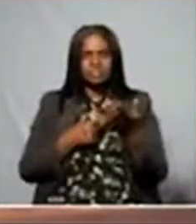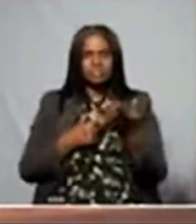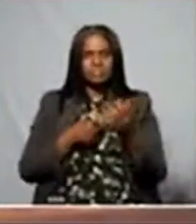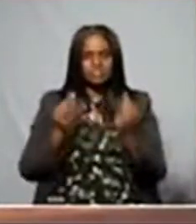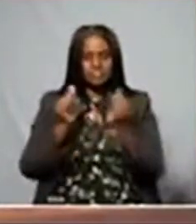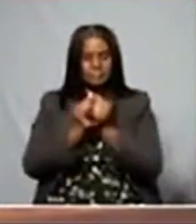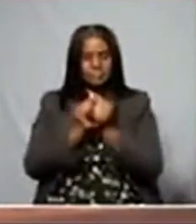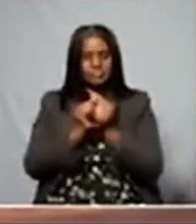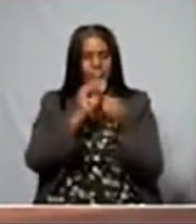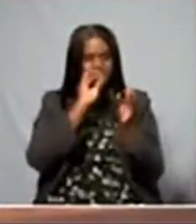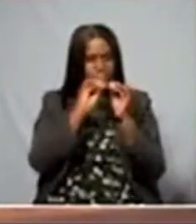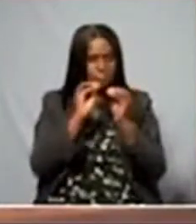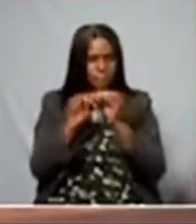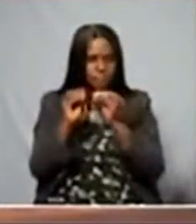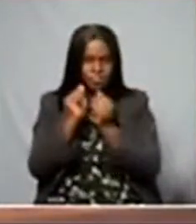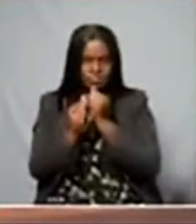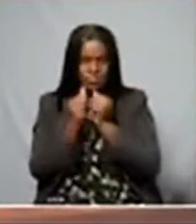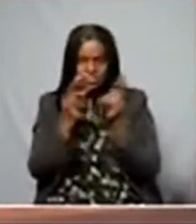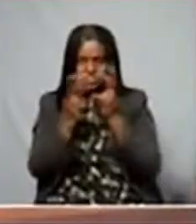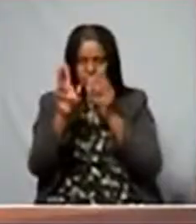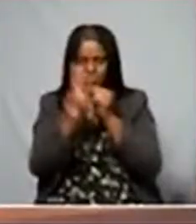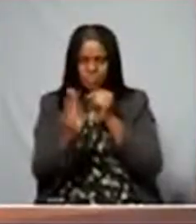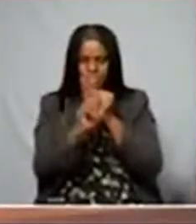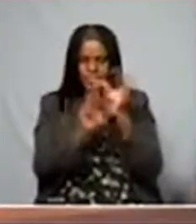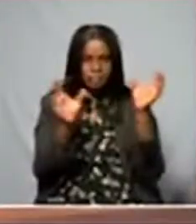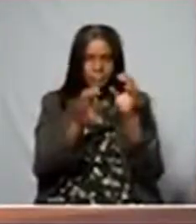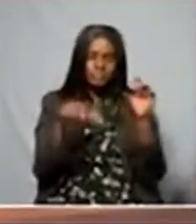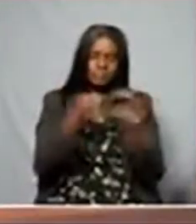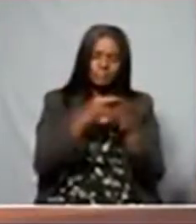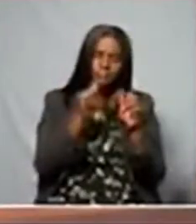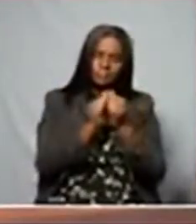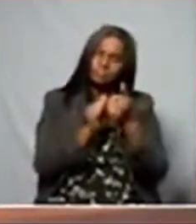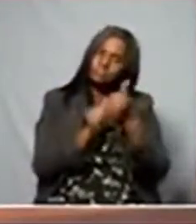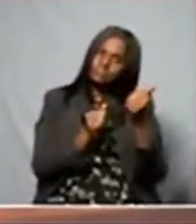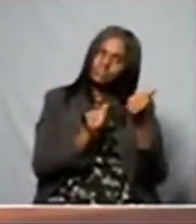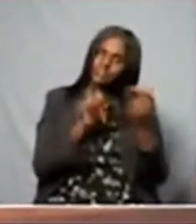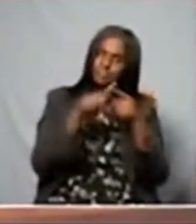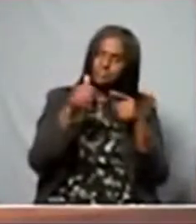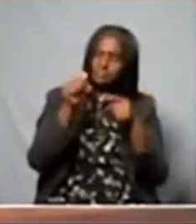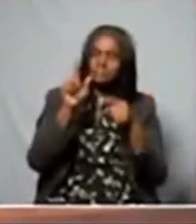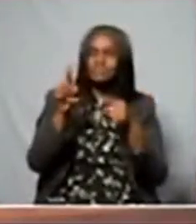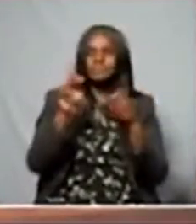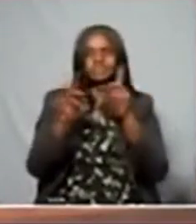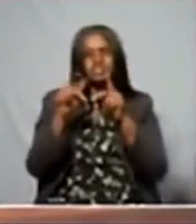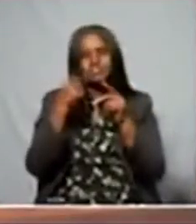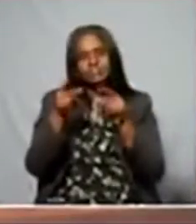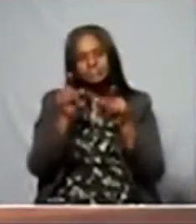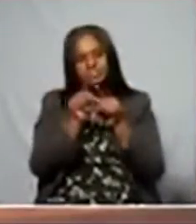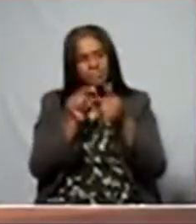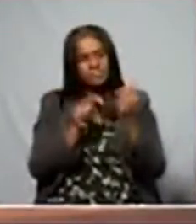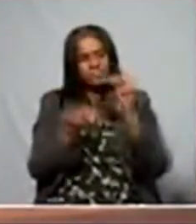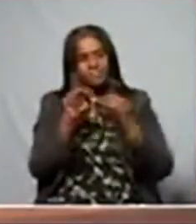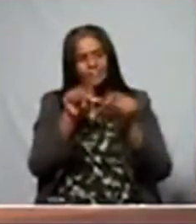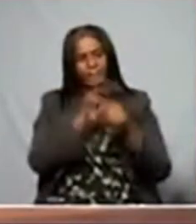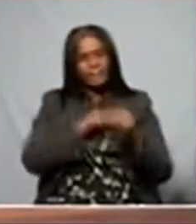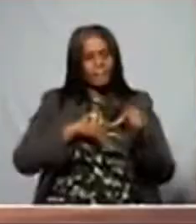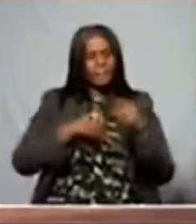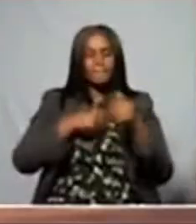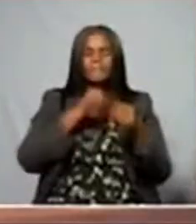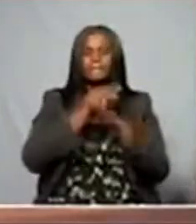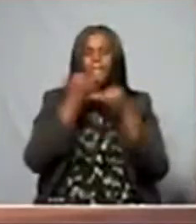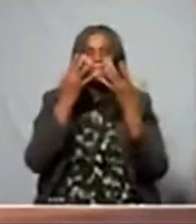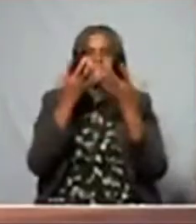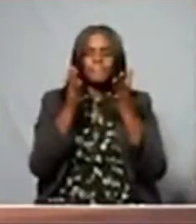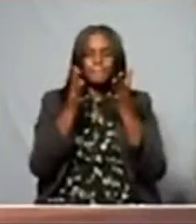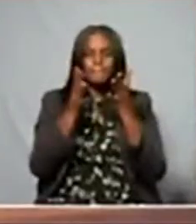terms of for rehabilitation, whichever way, whether using community engagement and the like. But you are the core people, as these other guys members have said. So I would use